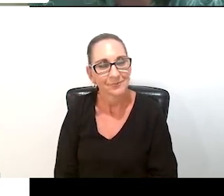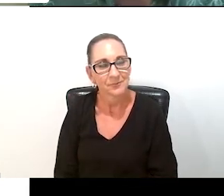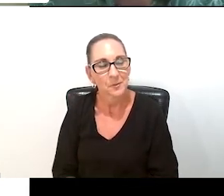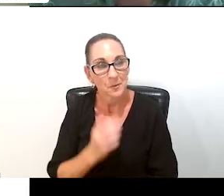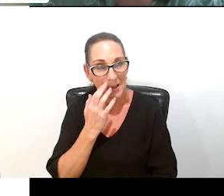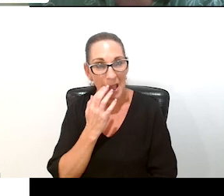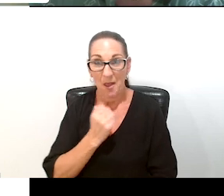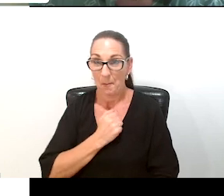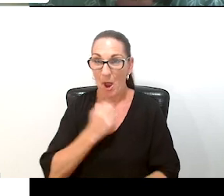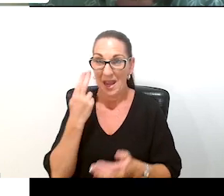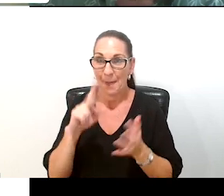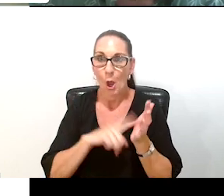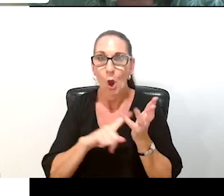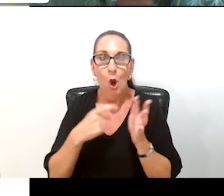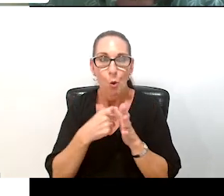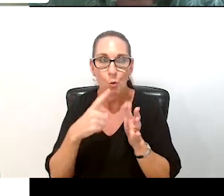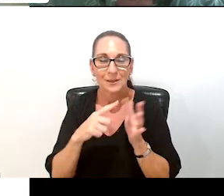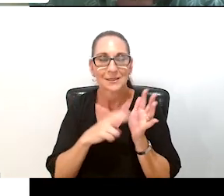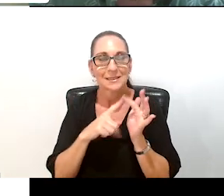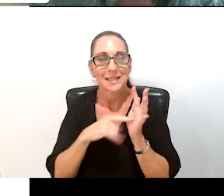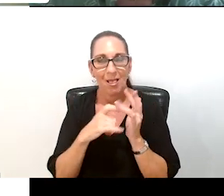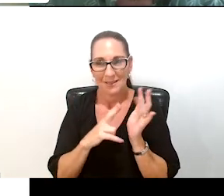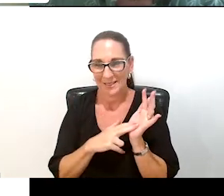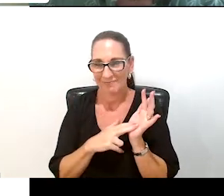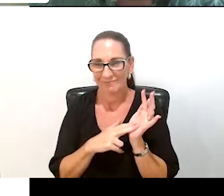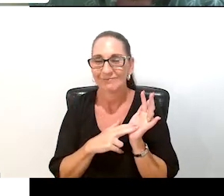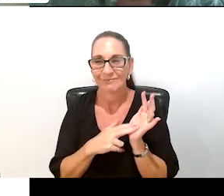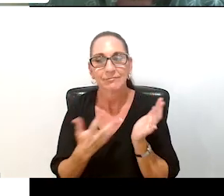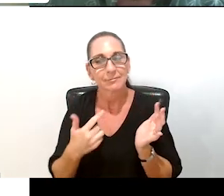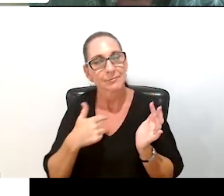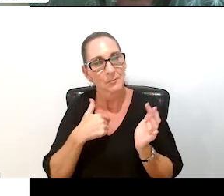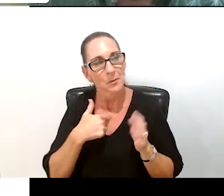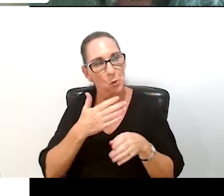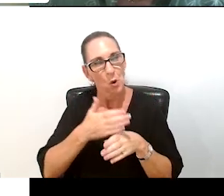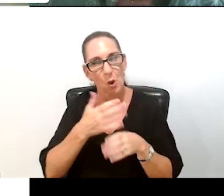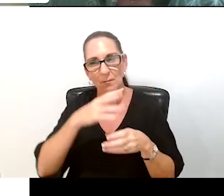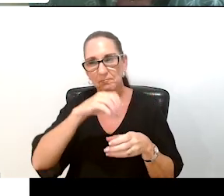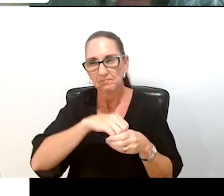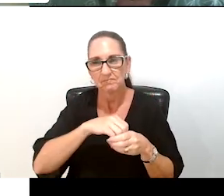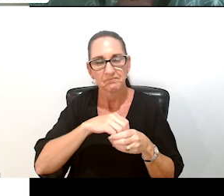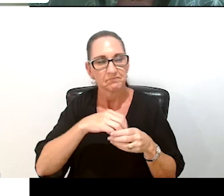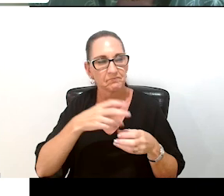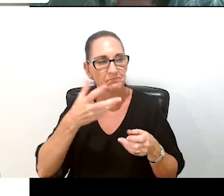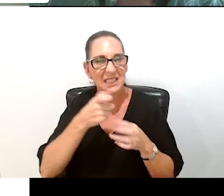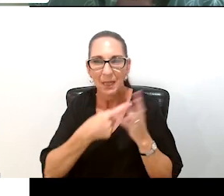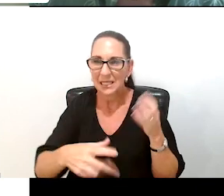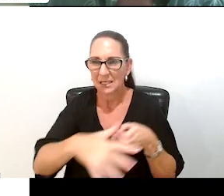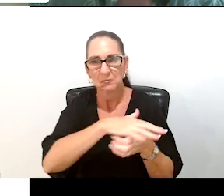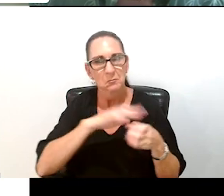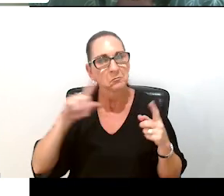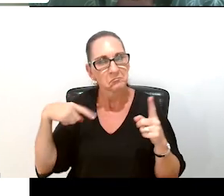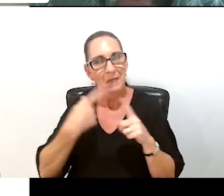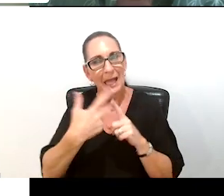My name is Luke Nelson. I've been active in the disability sector for the past